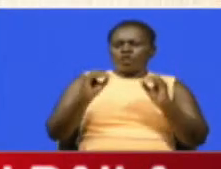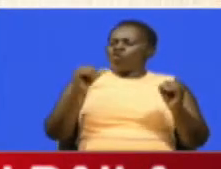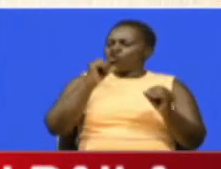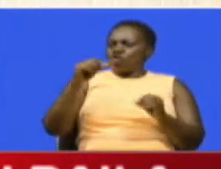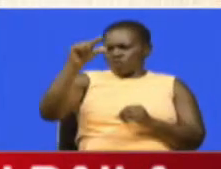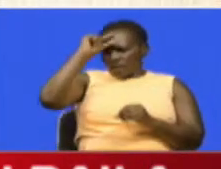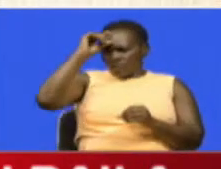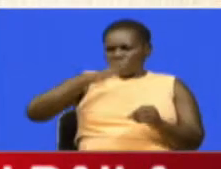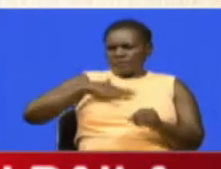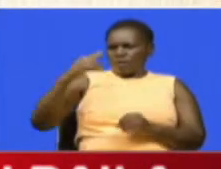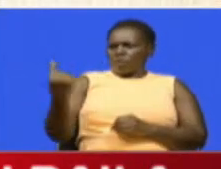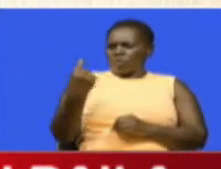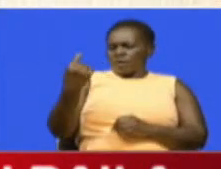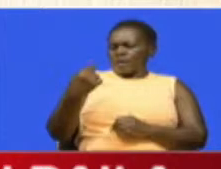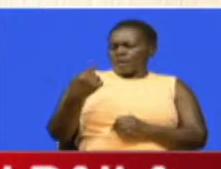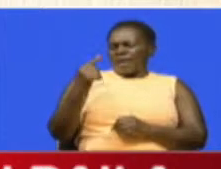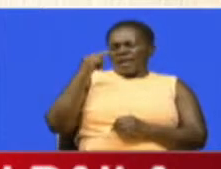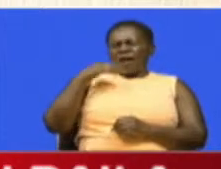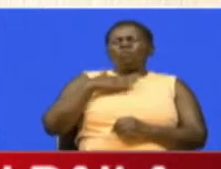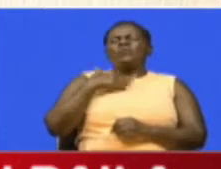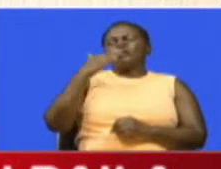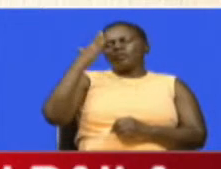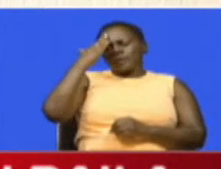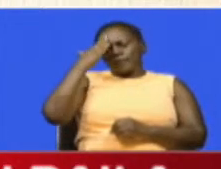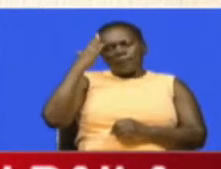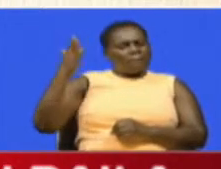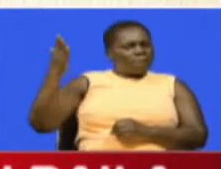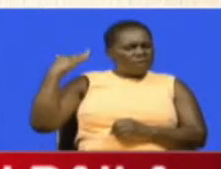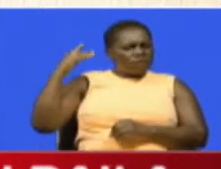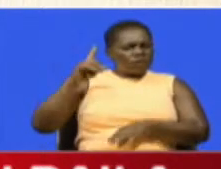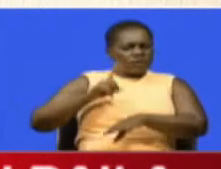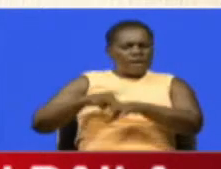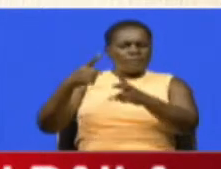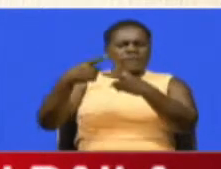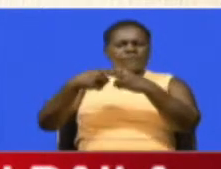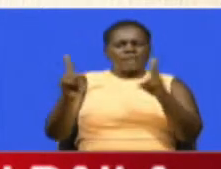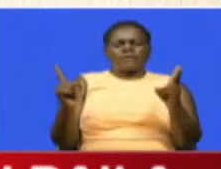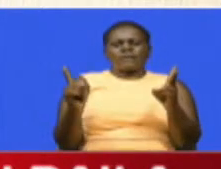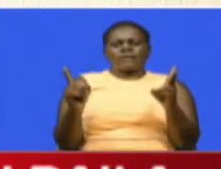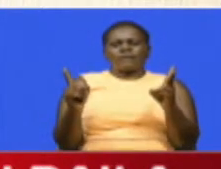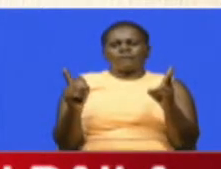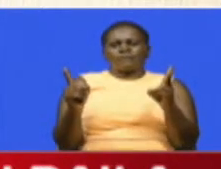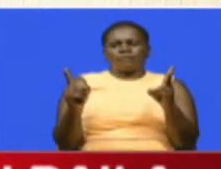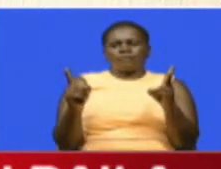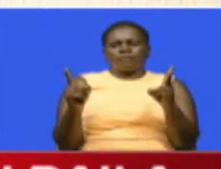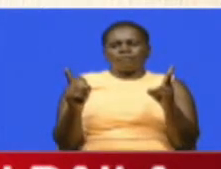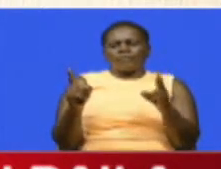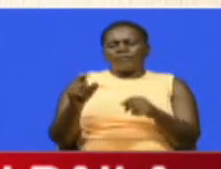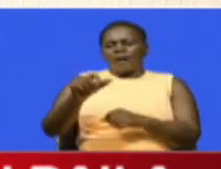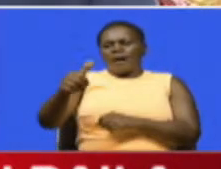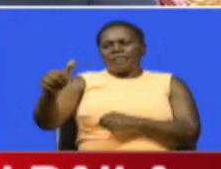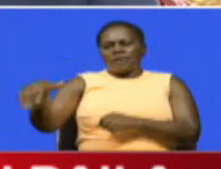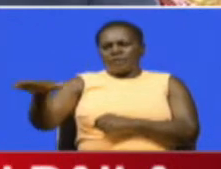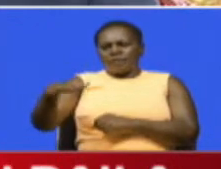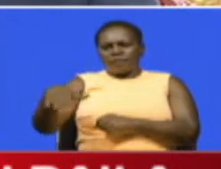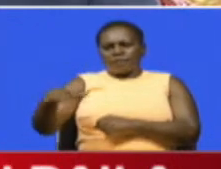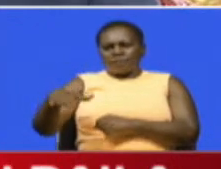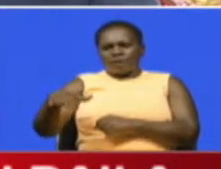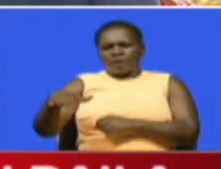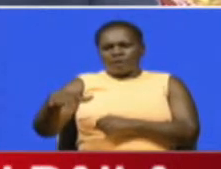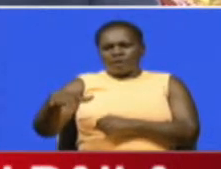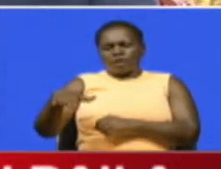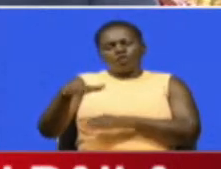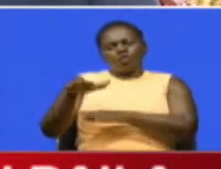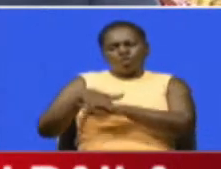government. I would think that initially, the response, like elsewhere, was a little